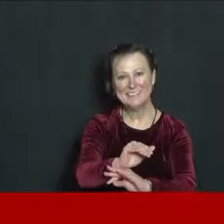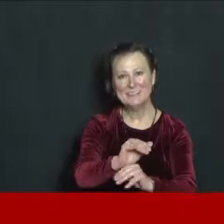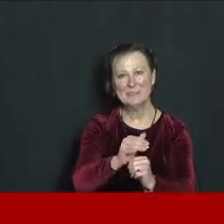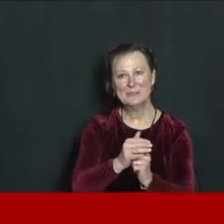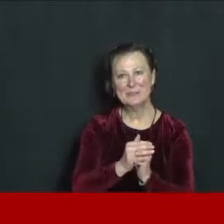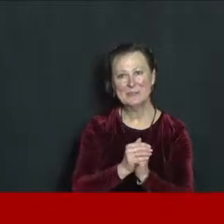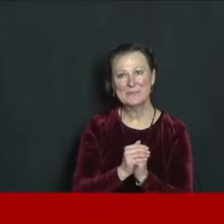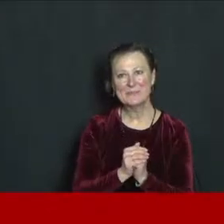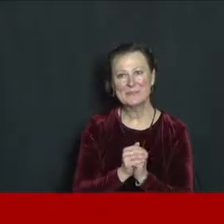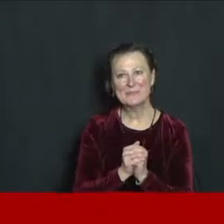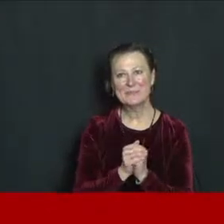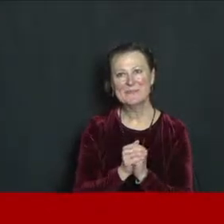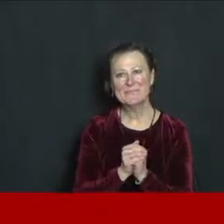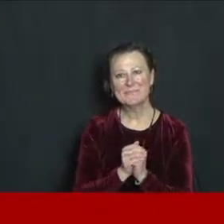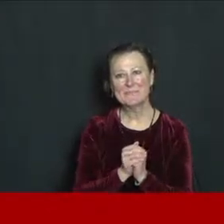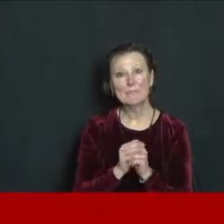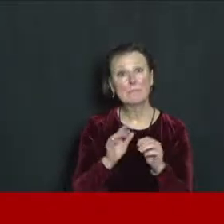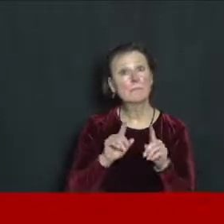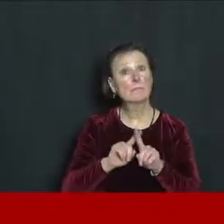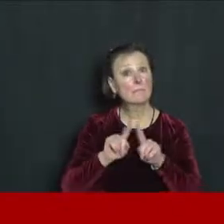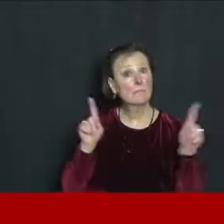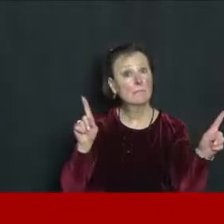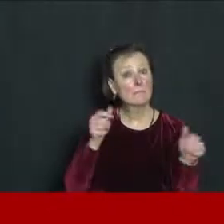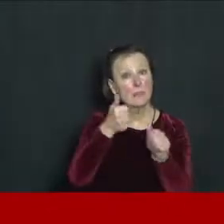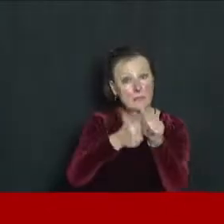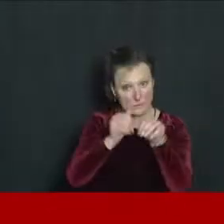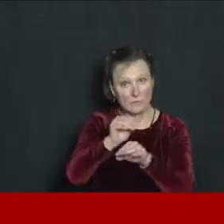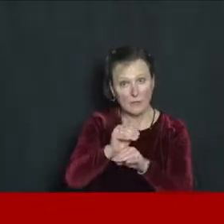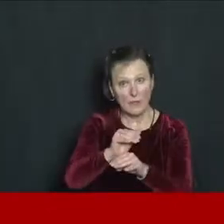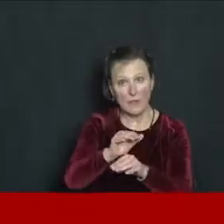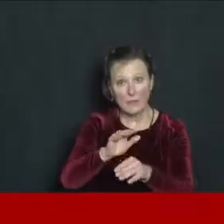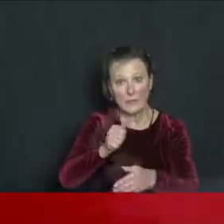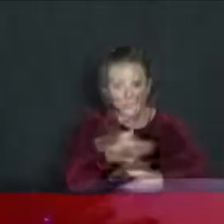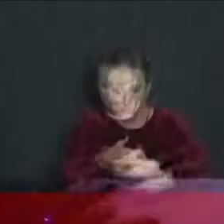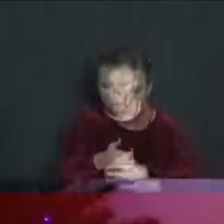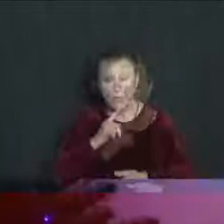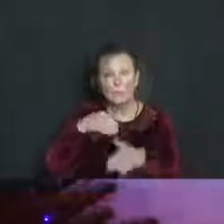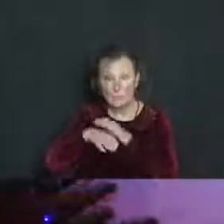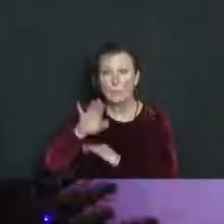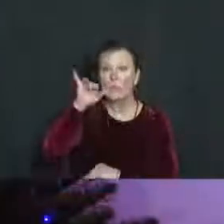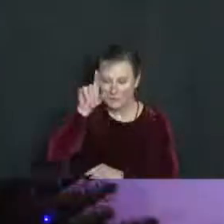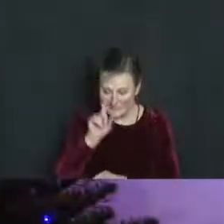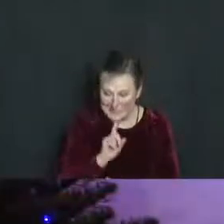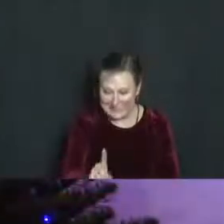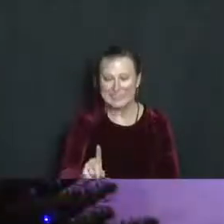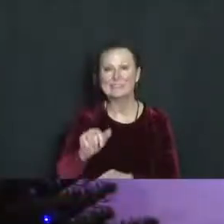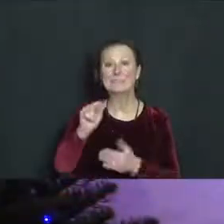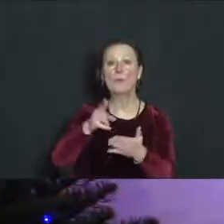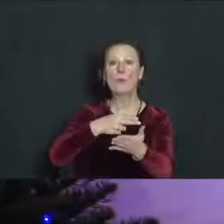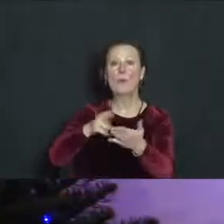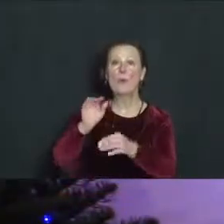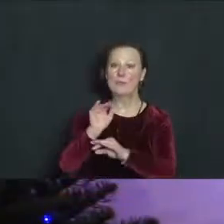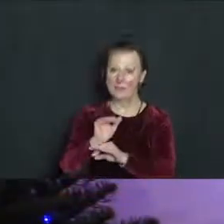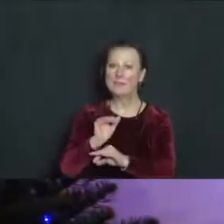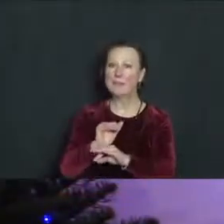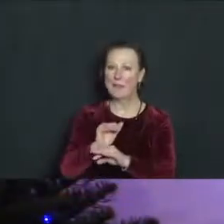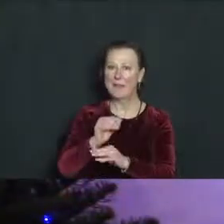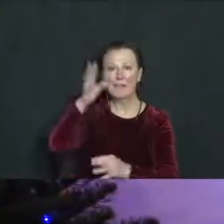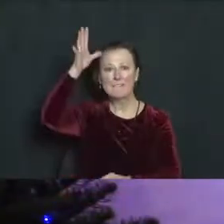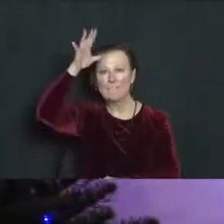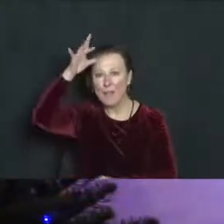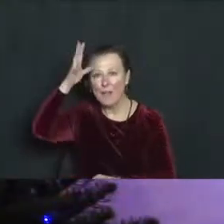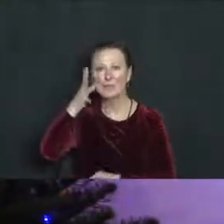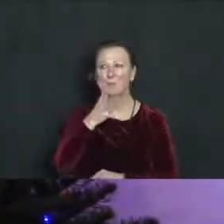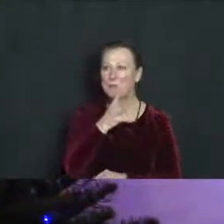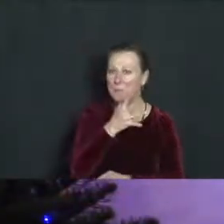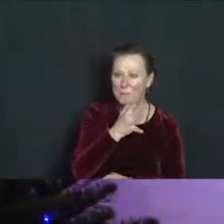night. Yet each night a child is born is a holy night. Fathers and